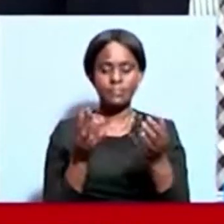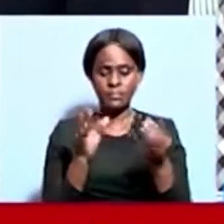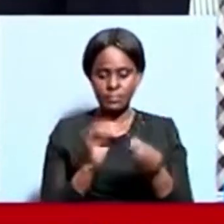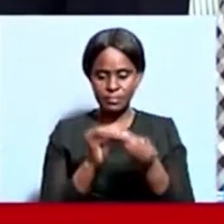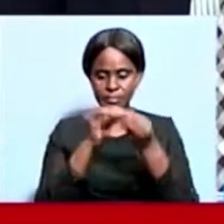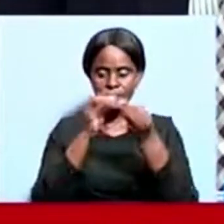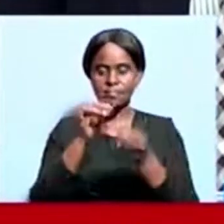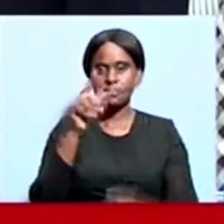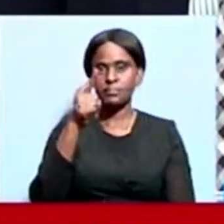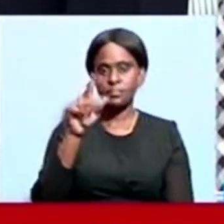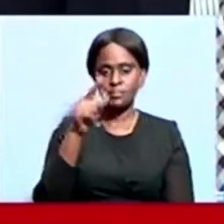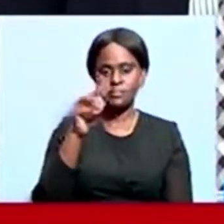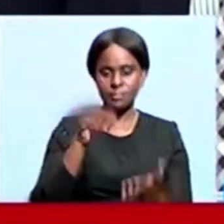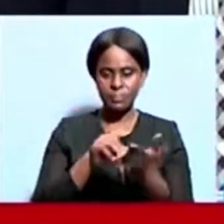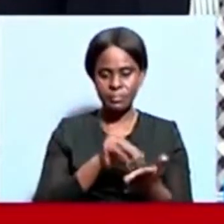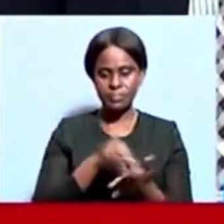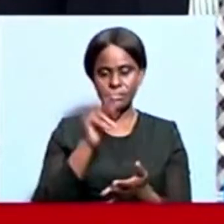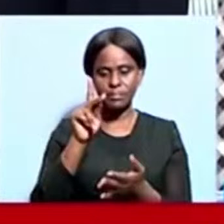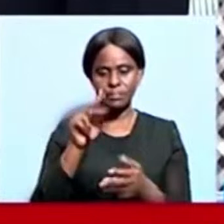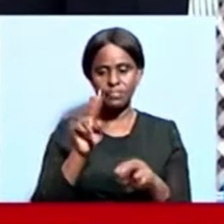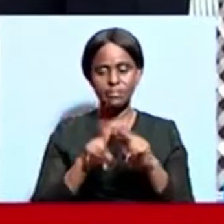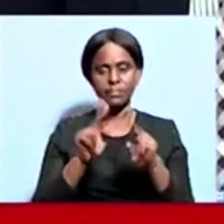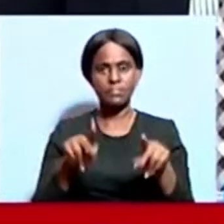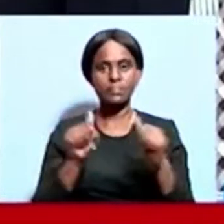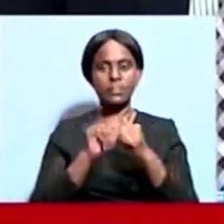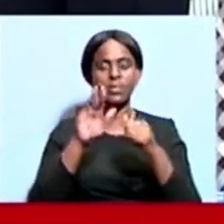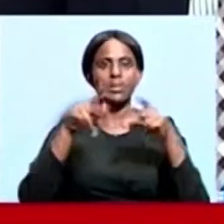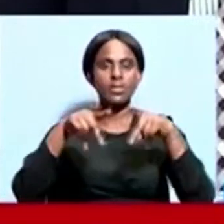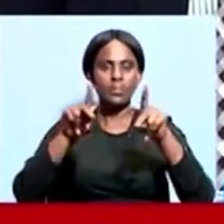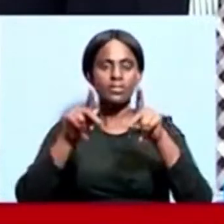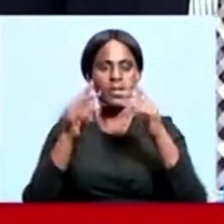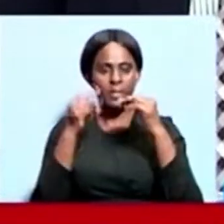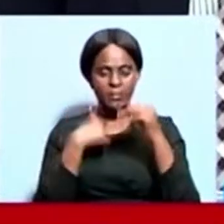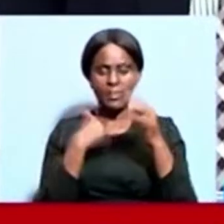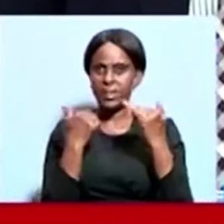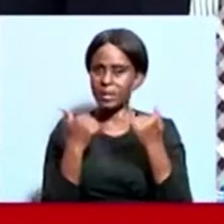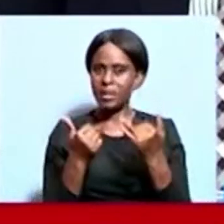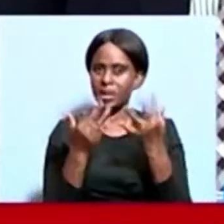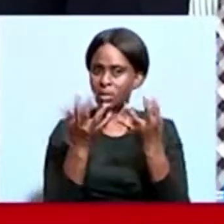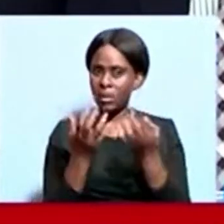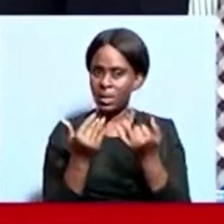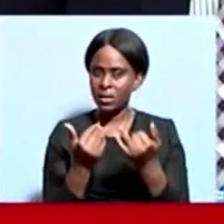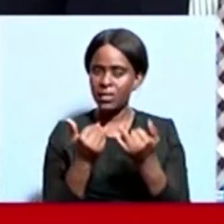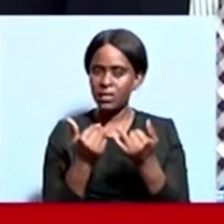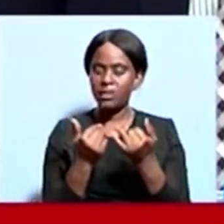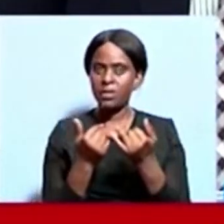to 21 million kwacha. Chair, with your permission, I would like to